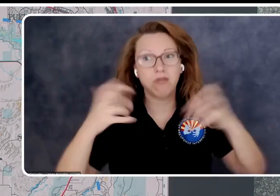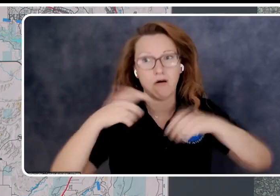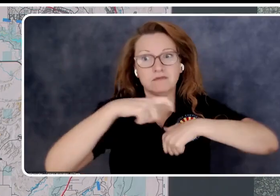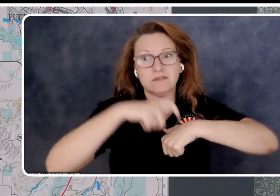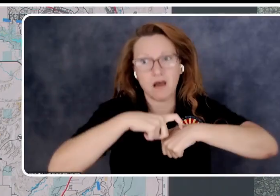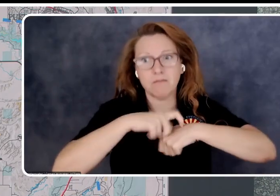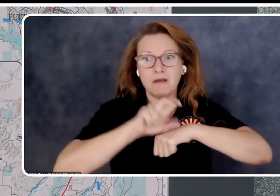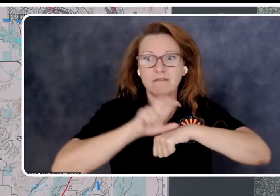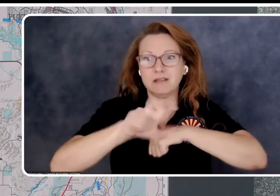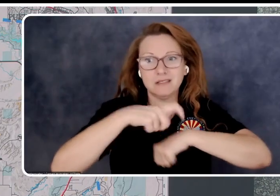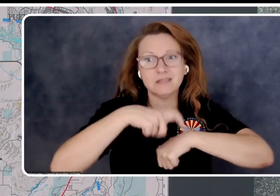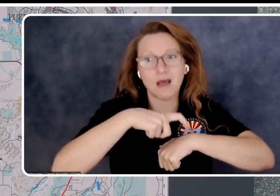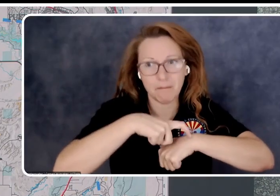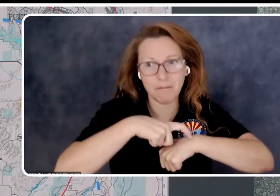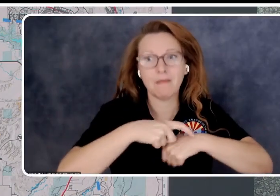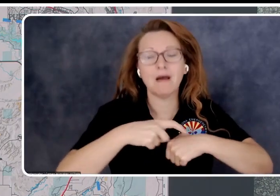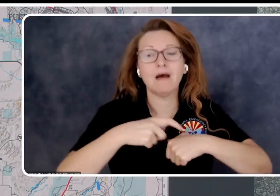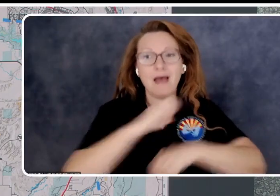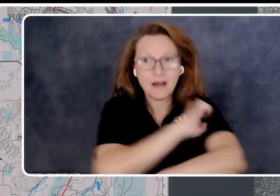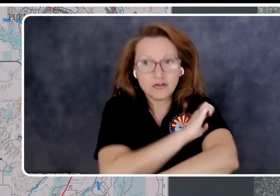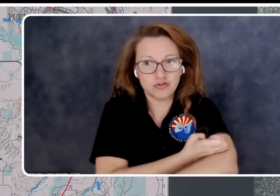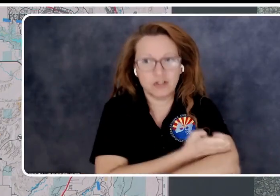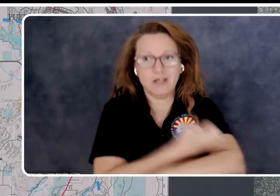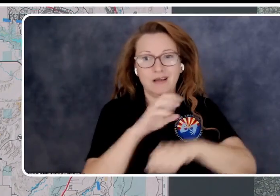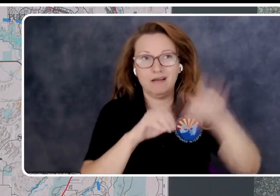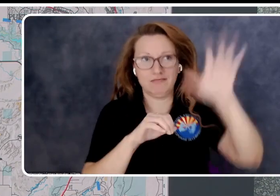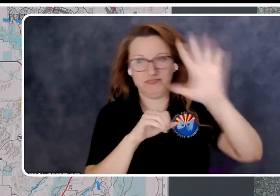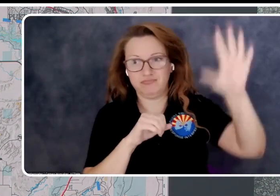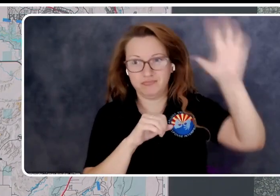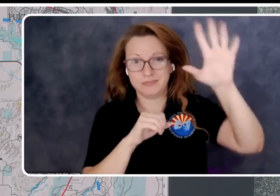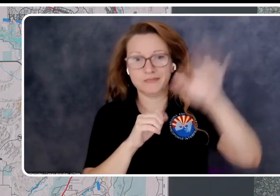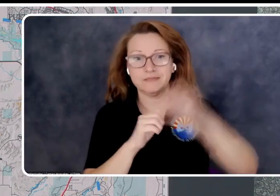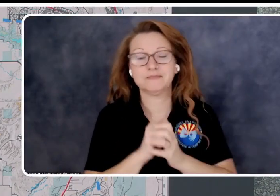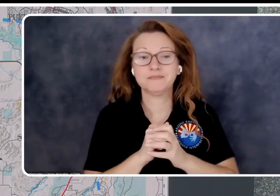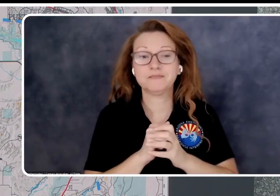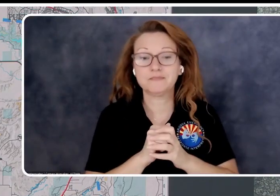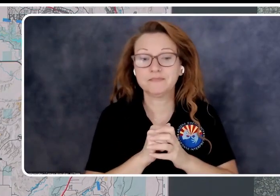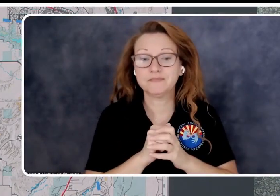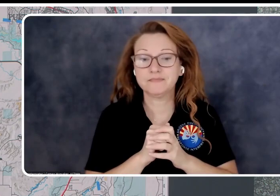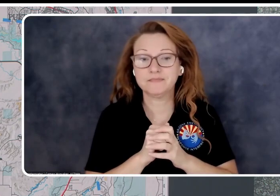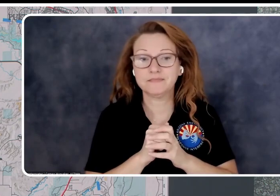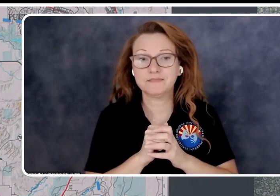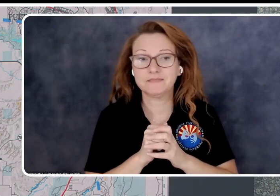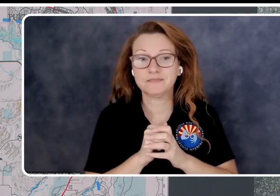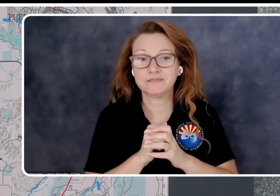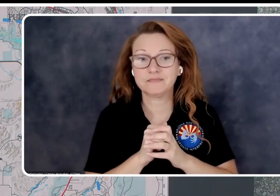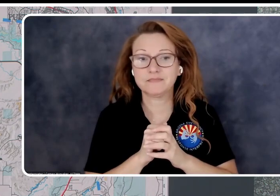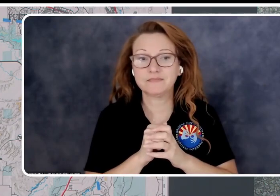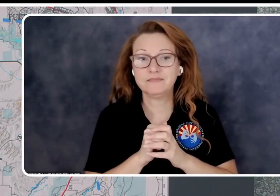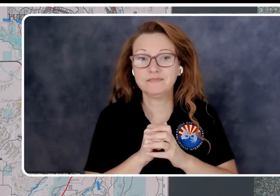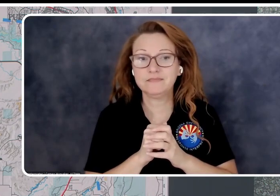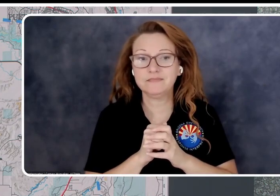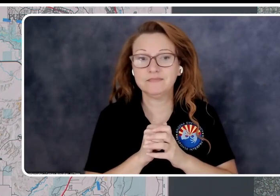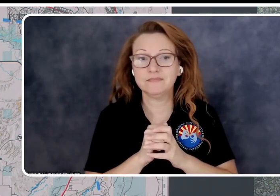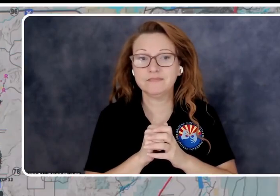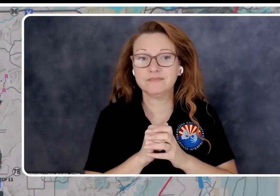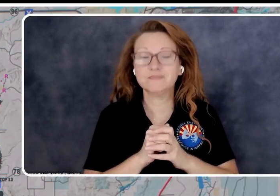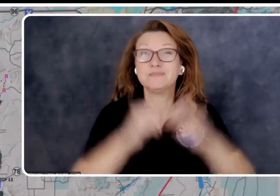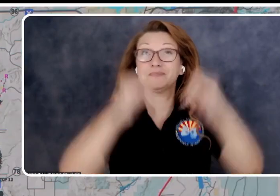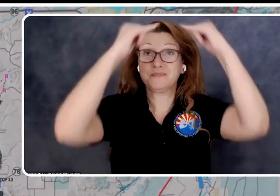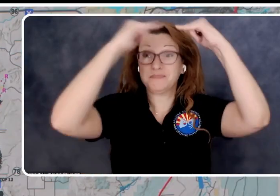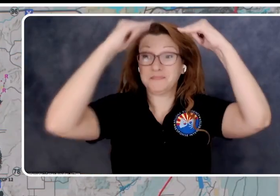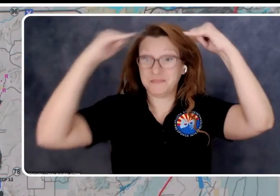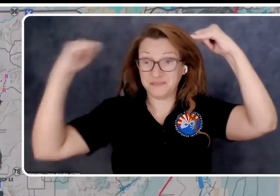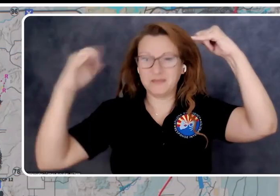into that piece of real estate. So coming around to the east side of the fire where we've got this nice defined black